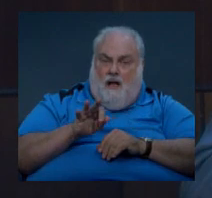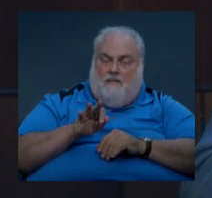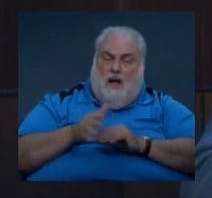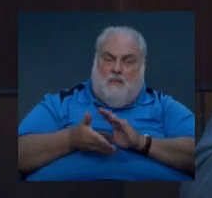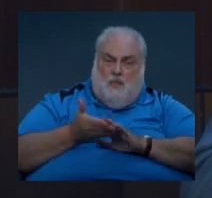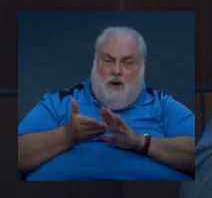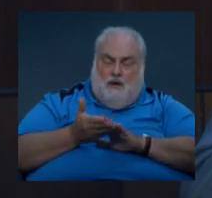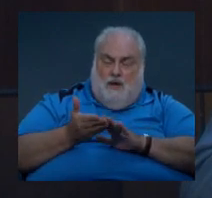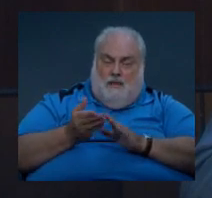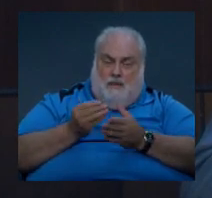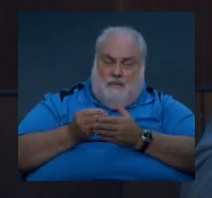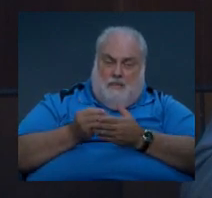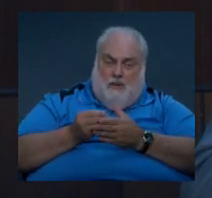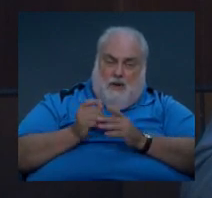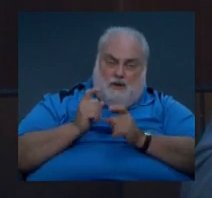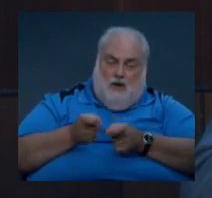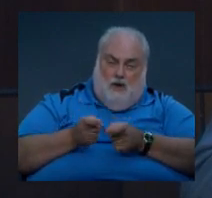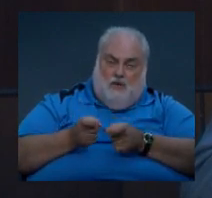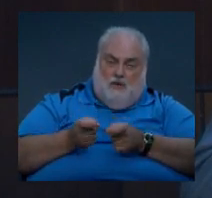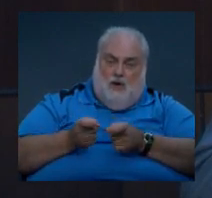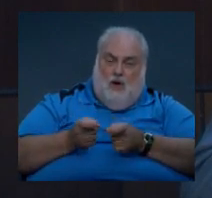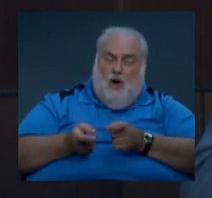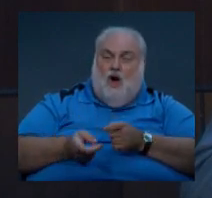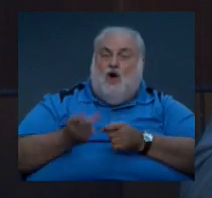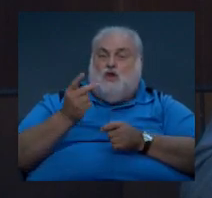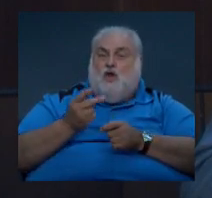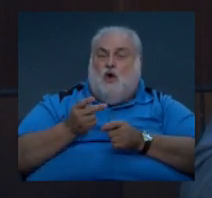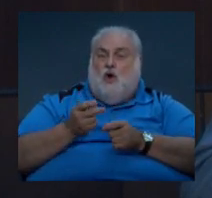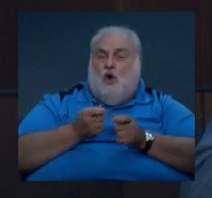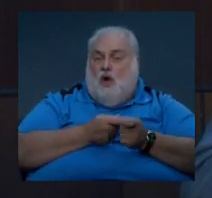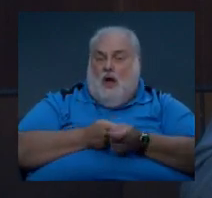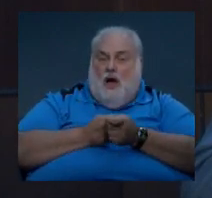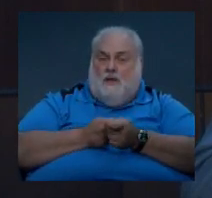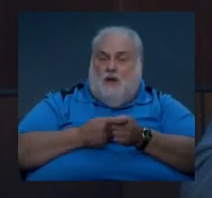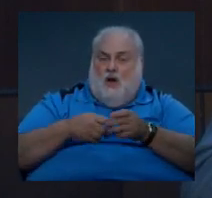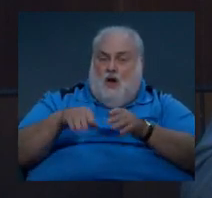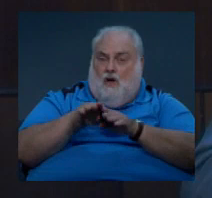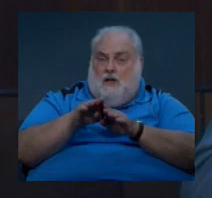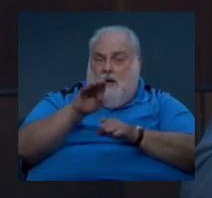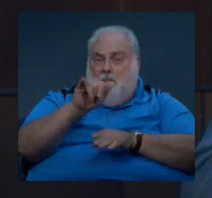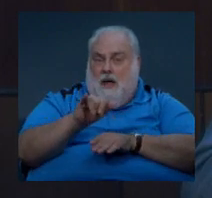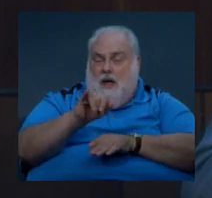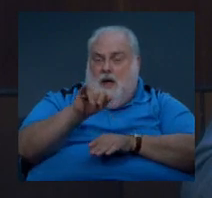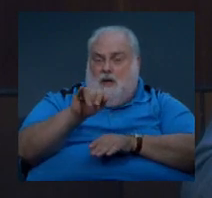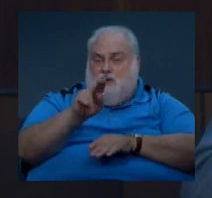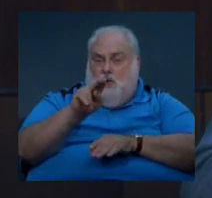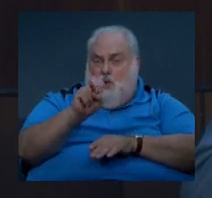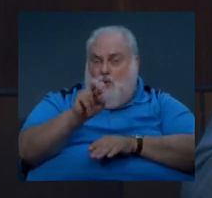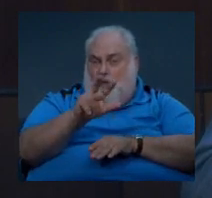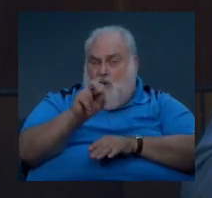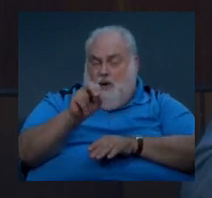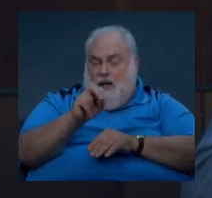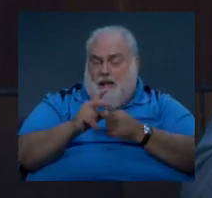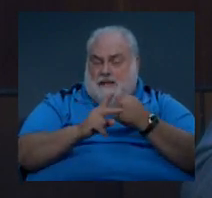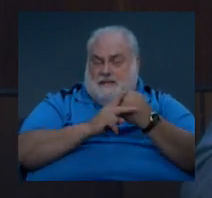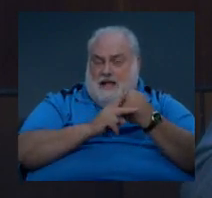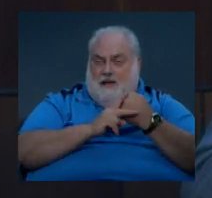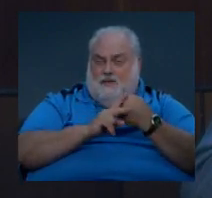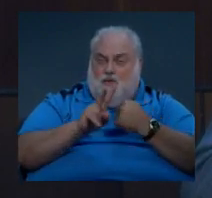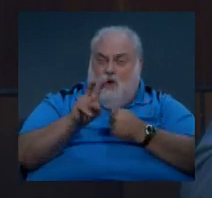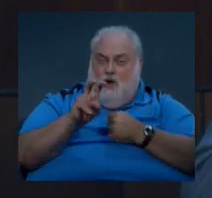this figure with the board. Closing 2 courses before July 1st provides an estimated savings of